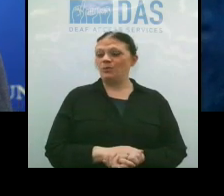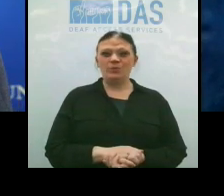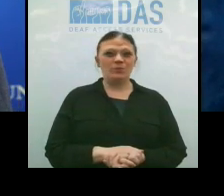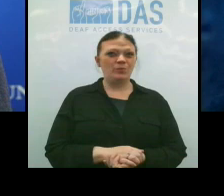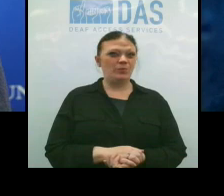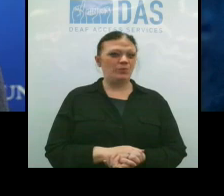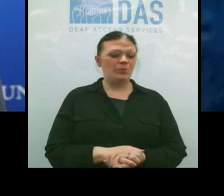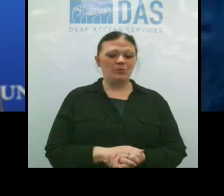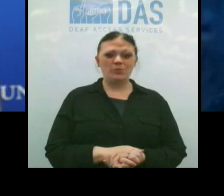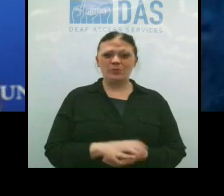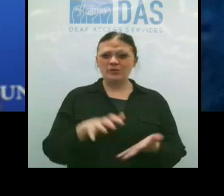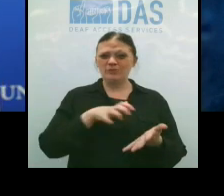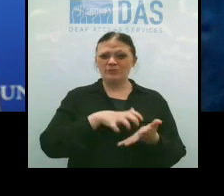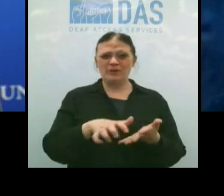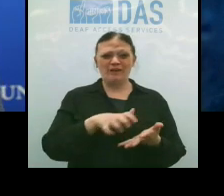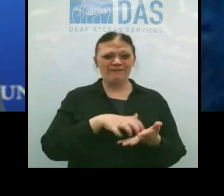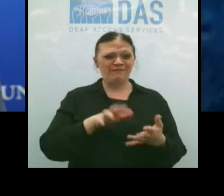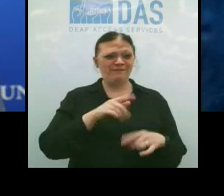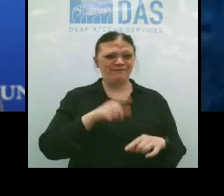it's pretty rough.